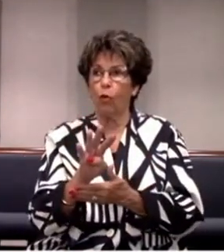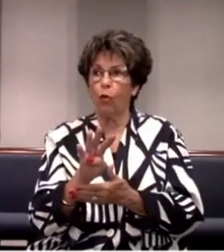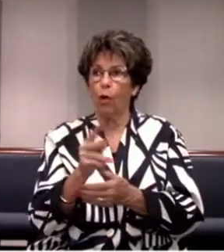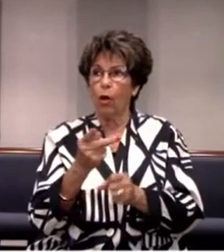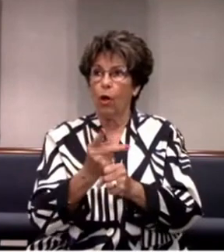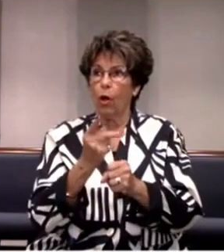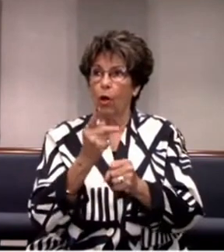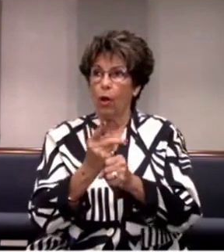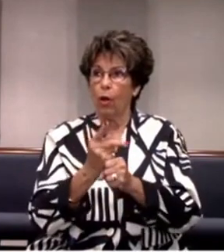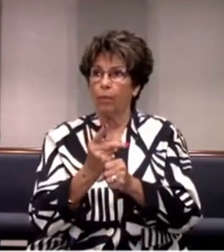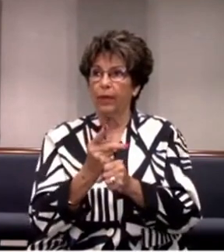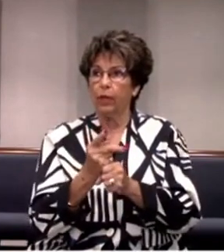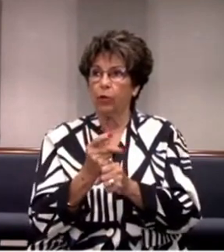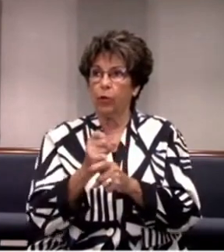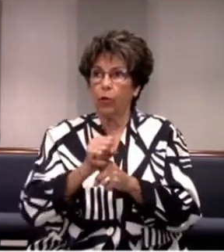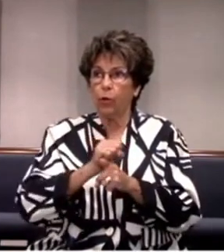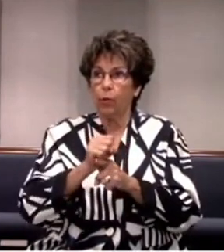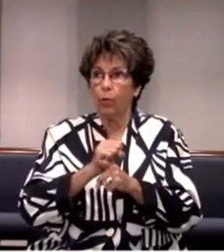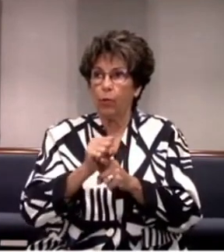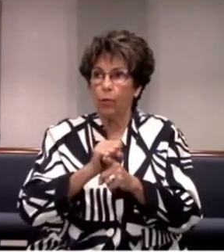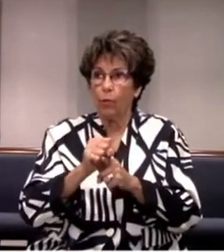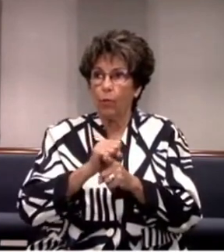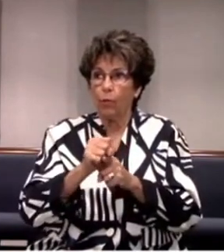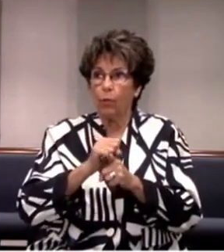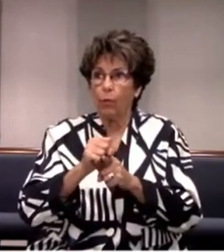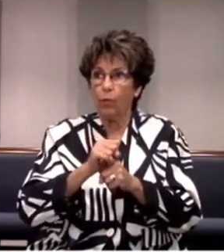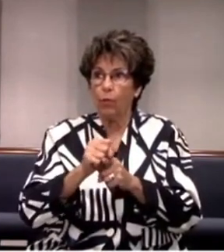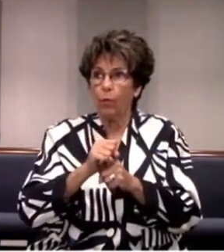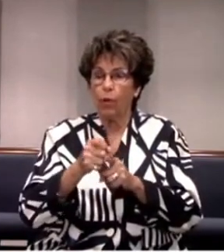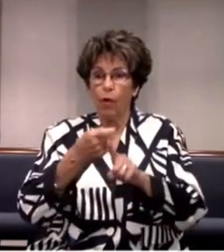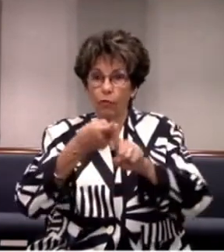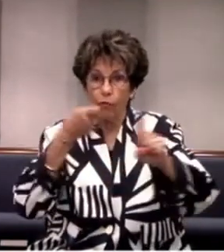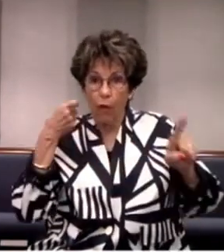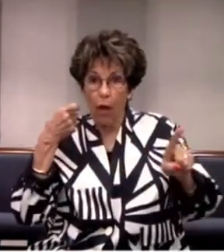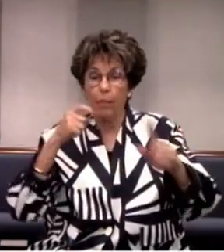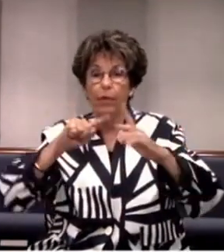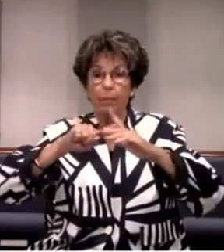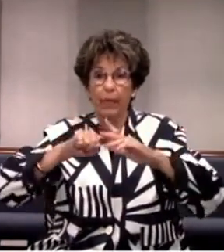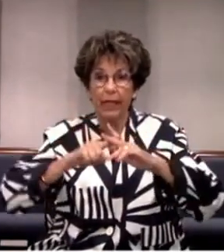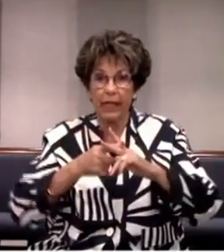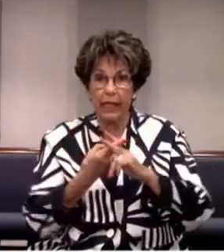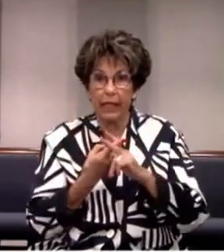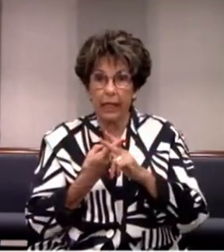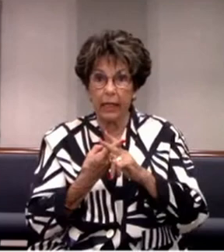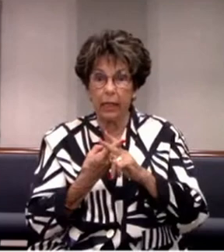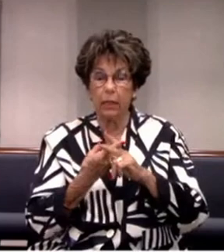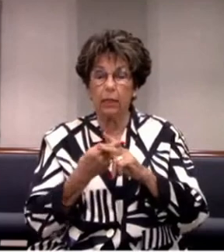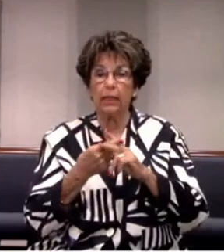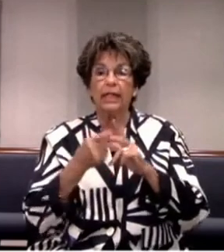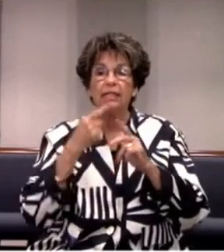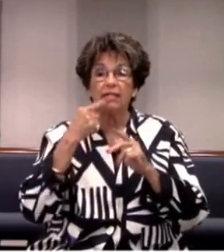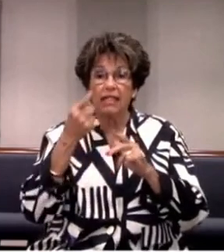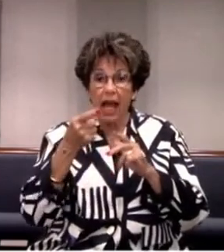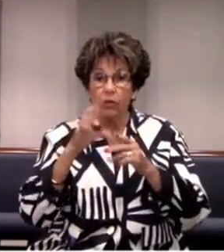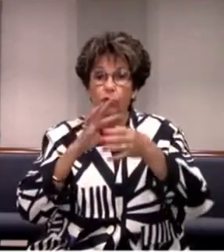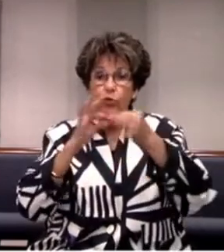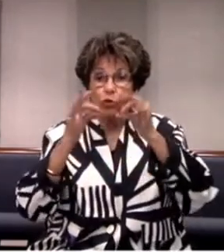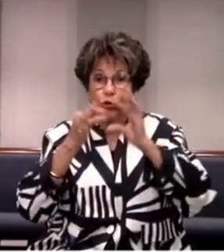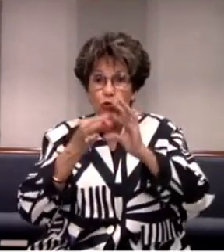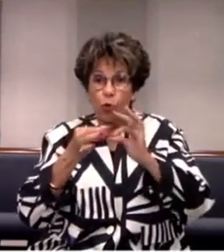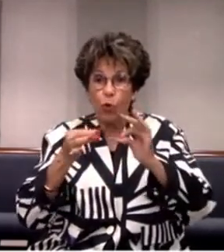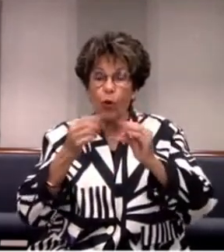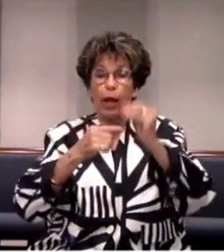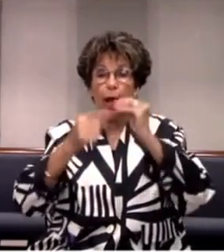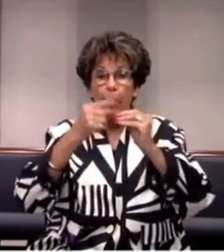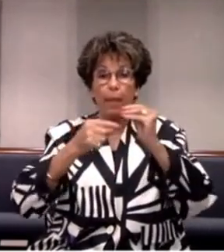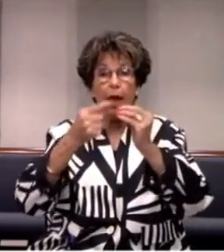Peter rehearsed the matter from the beginning. He tells the story about what God has done.